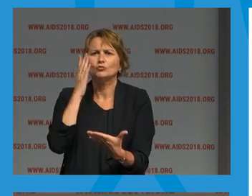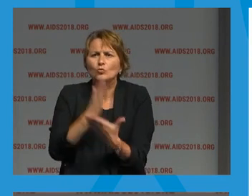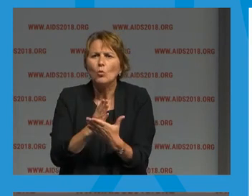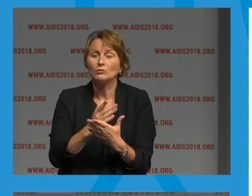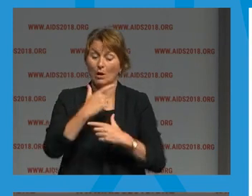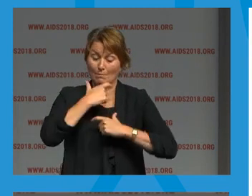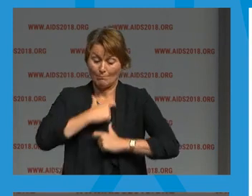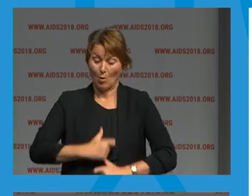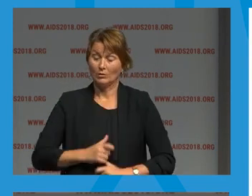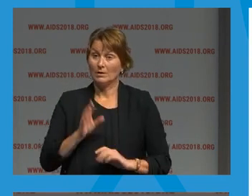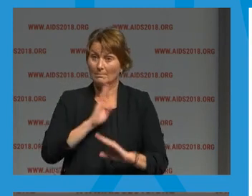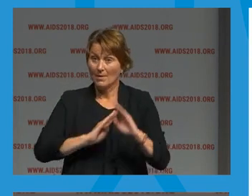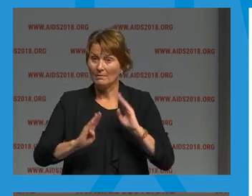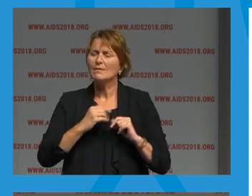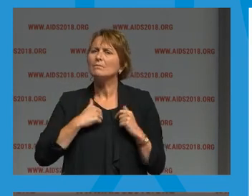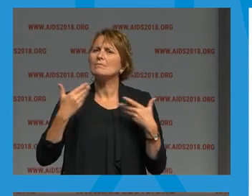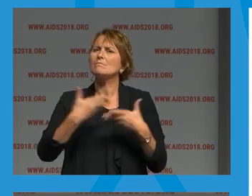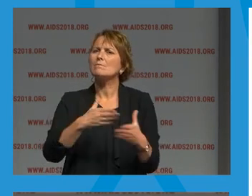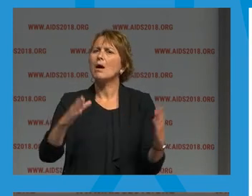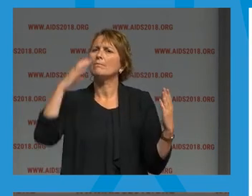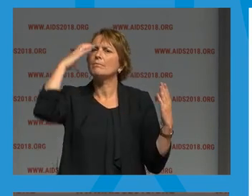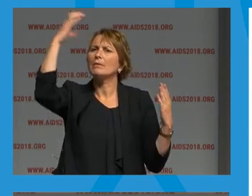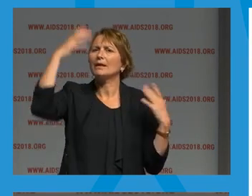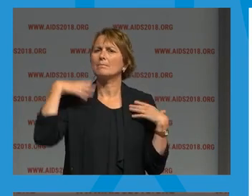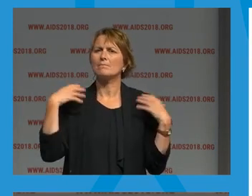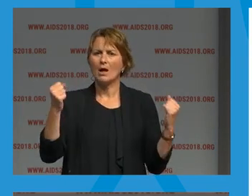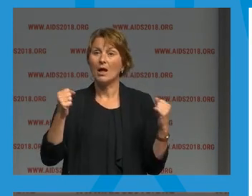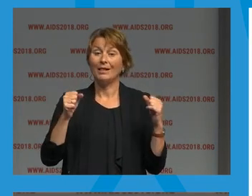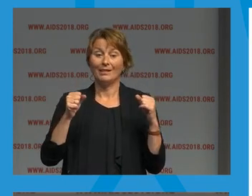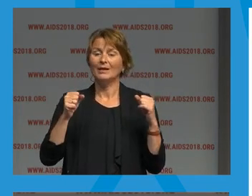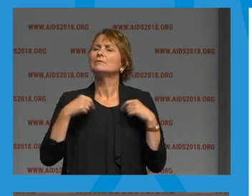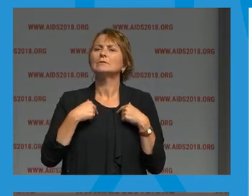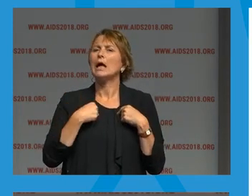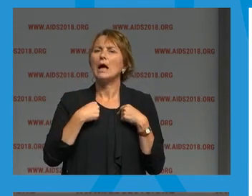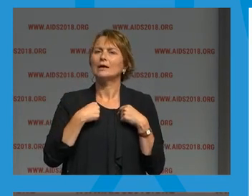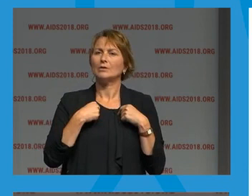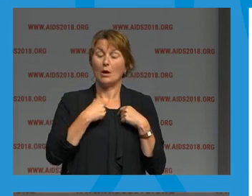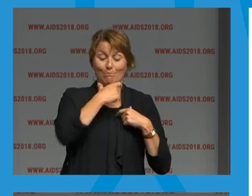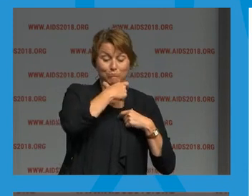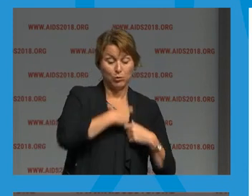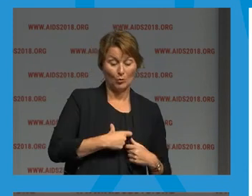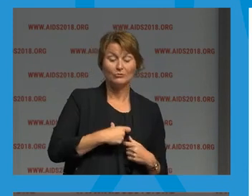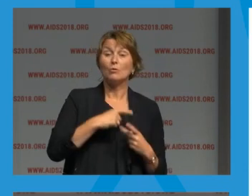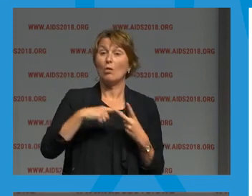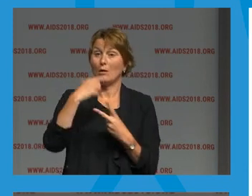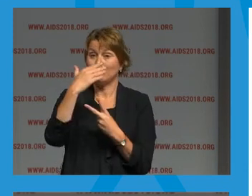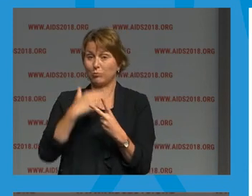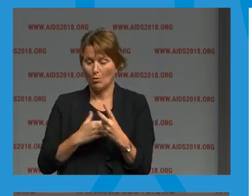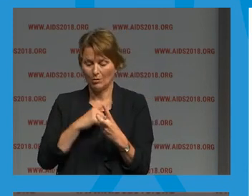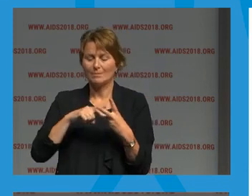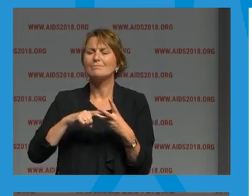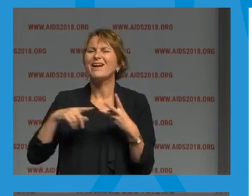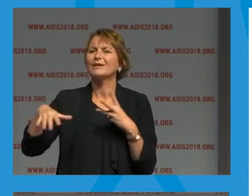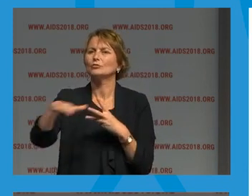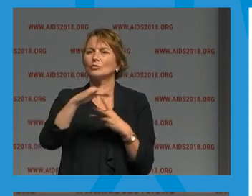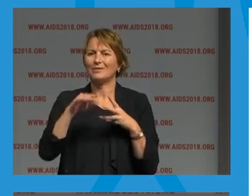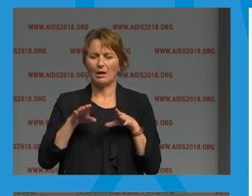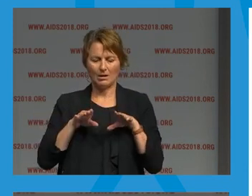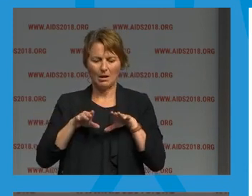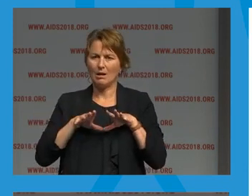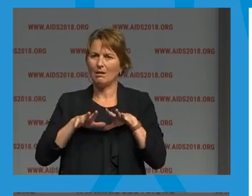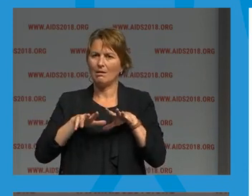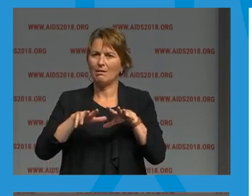public health must simultaneously work at the personal, program, and societal levels. When